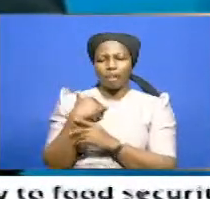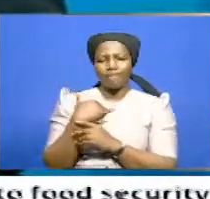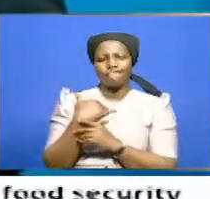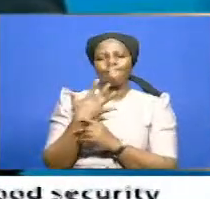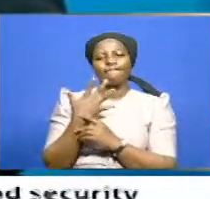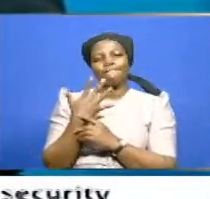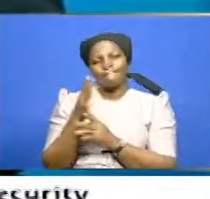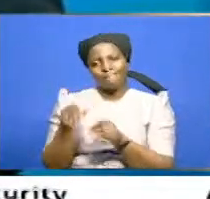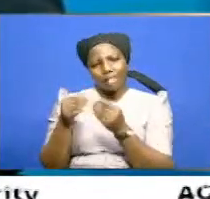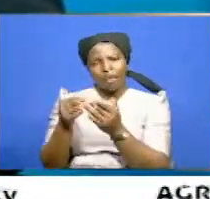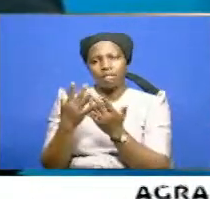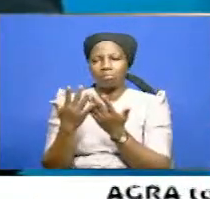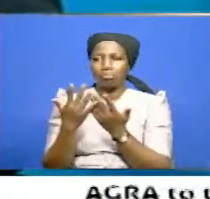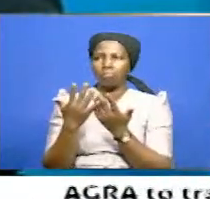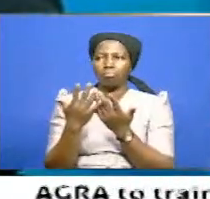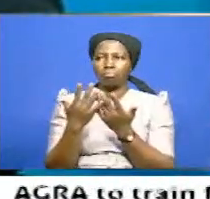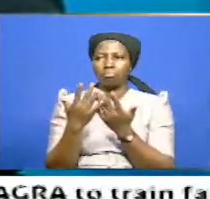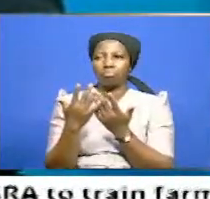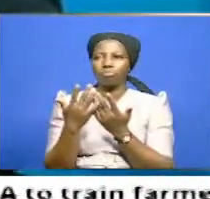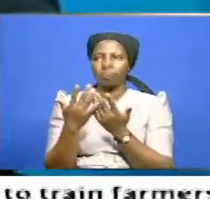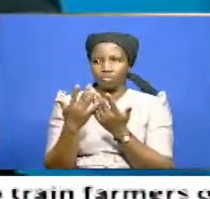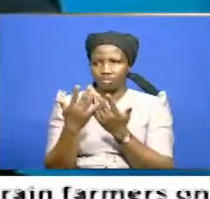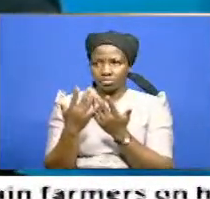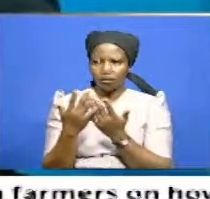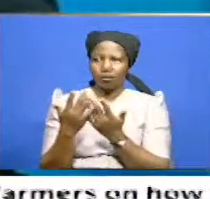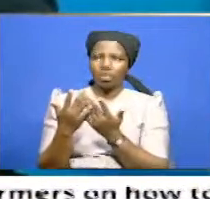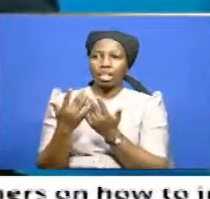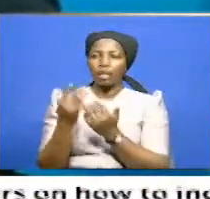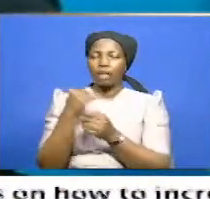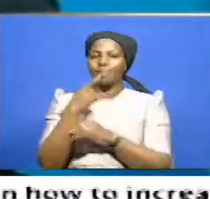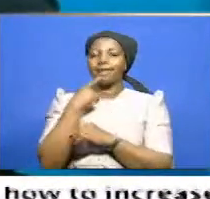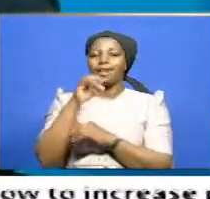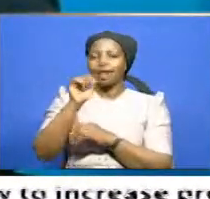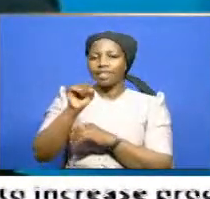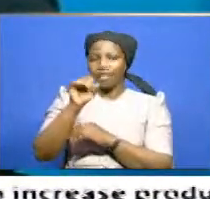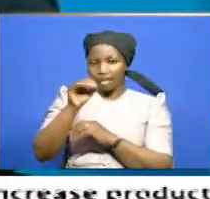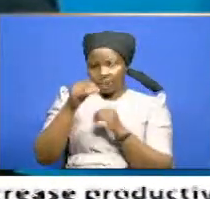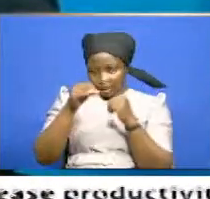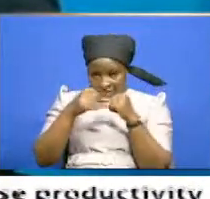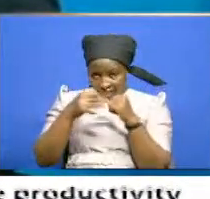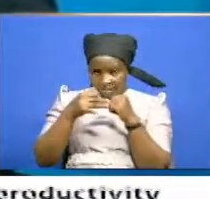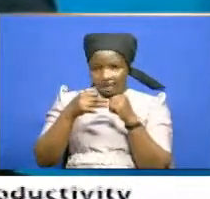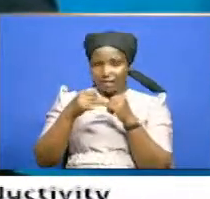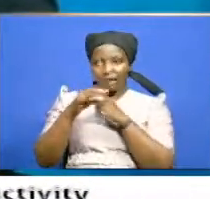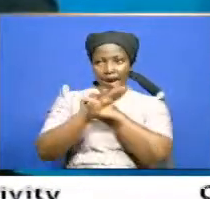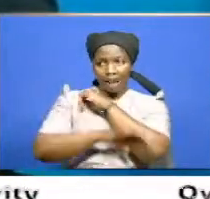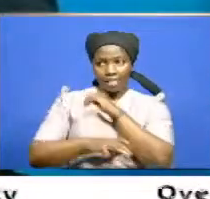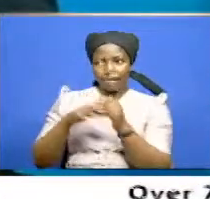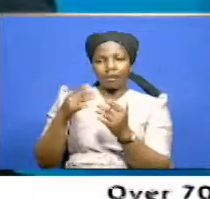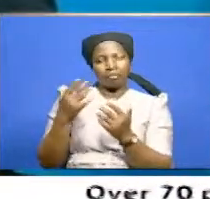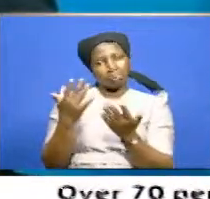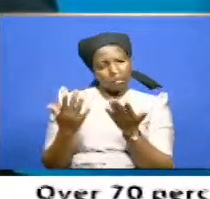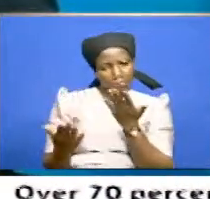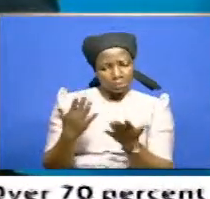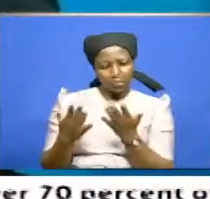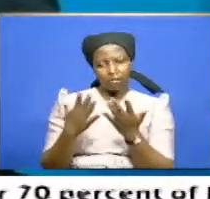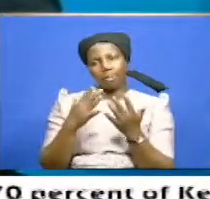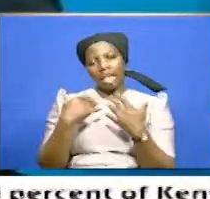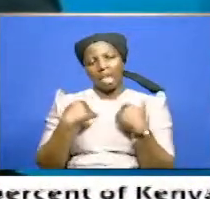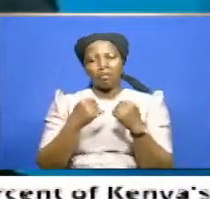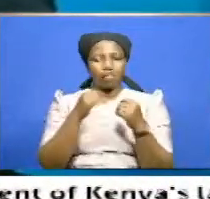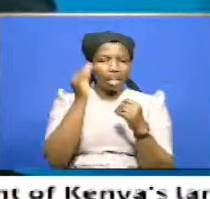Kenya as 76 out of 158 countries, and it measures parameters across progressive investment in like health, education, and social